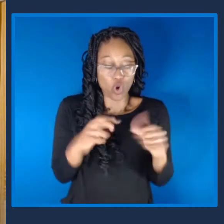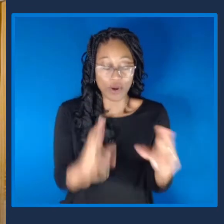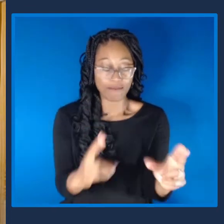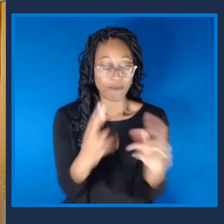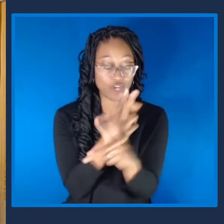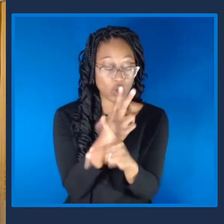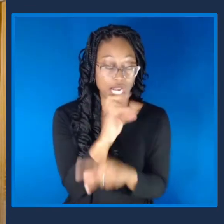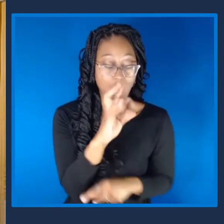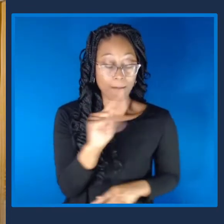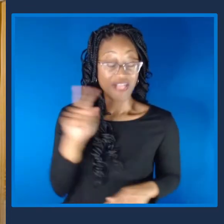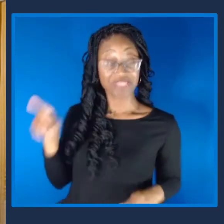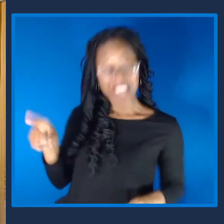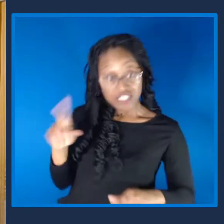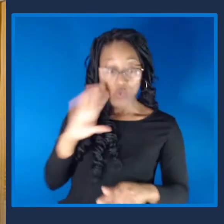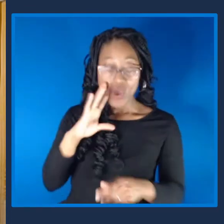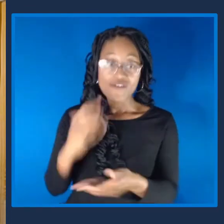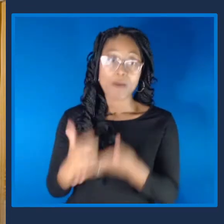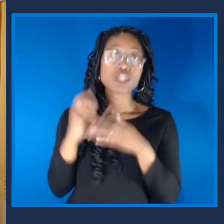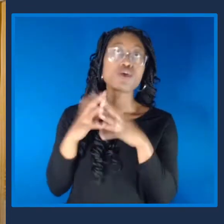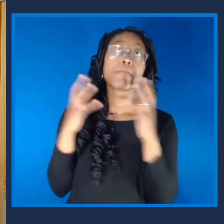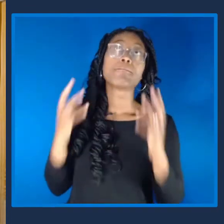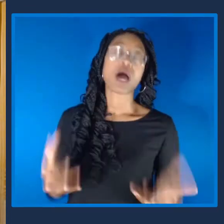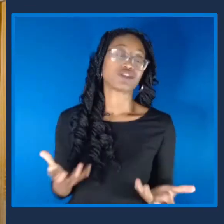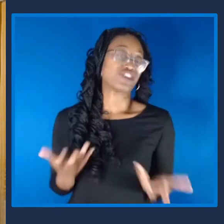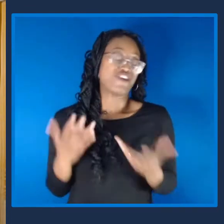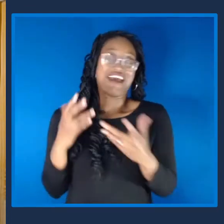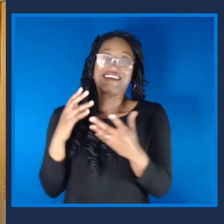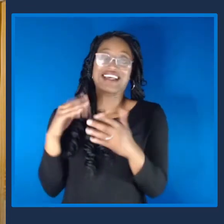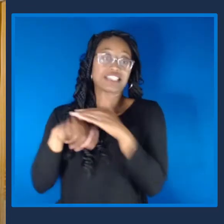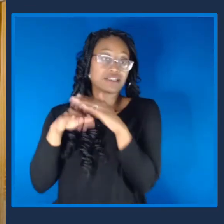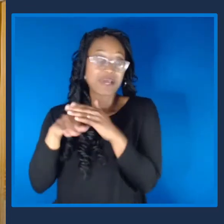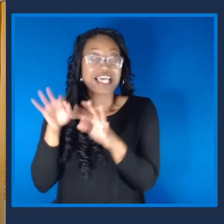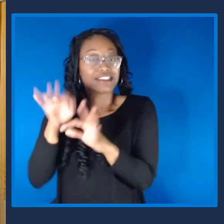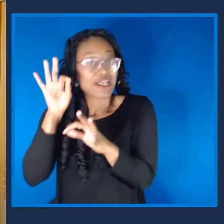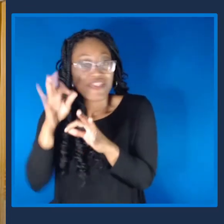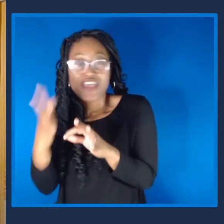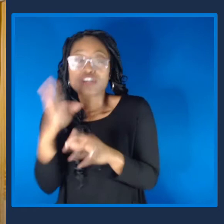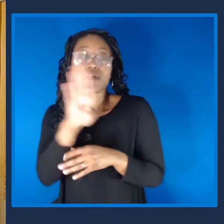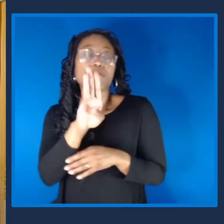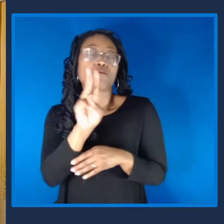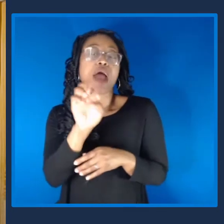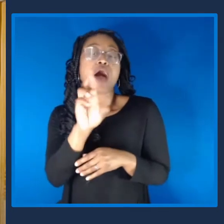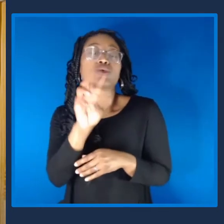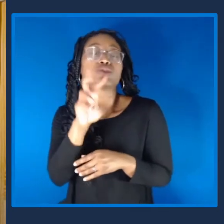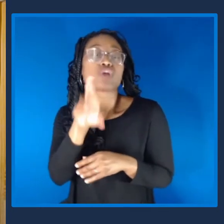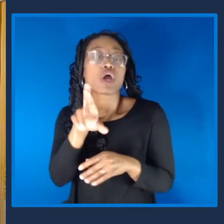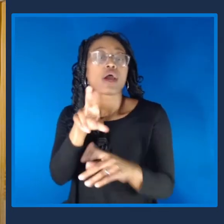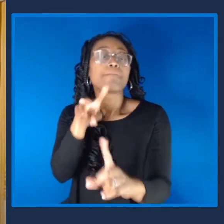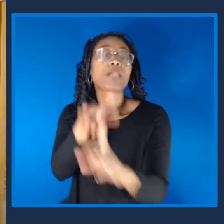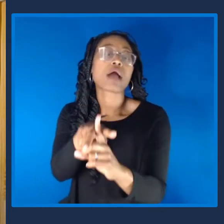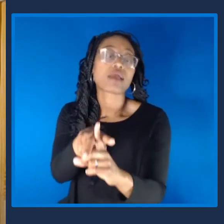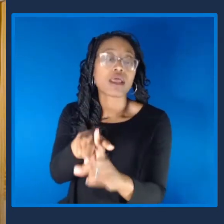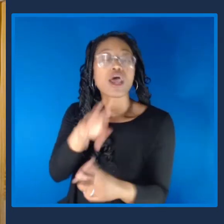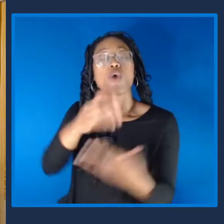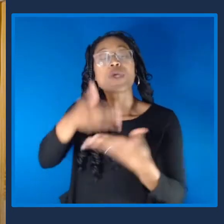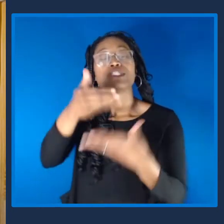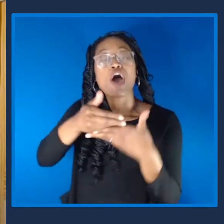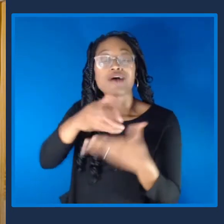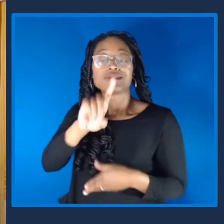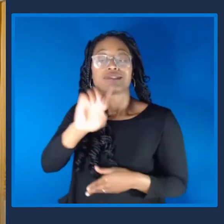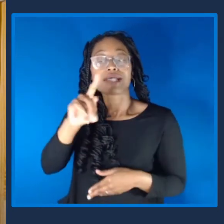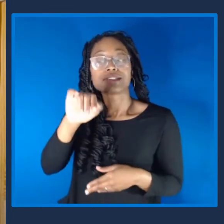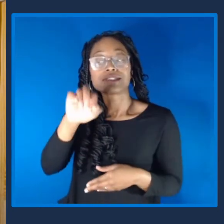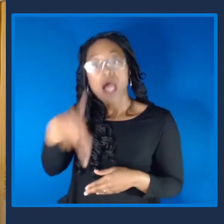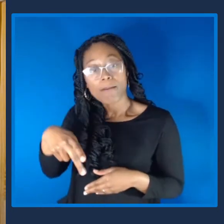So Accessibility Insights is there. It provides a browser plugin, a Windows desktop tool, and there's a new Android